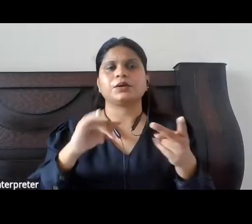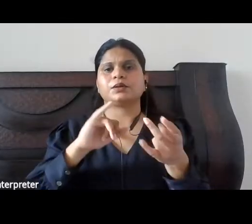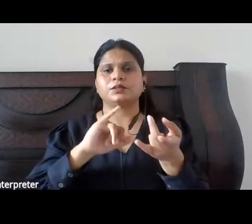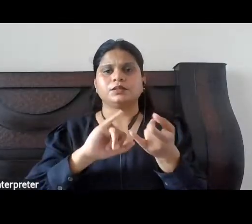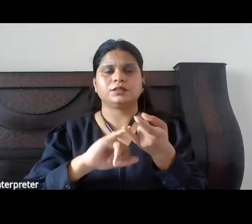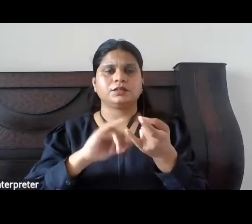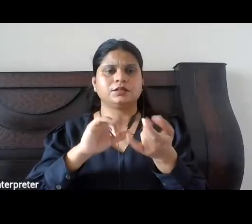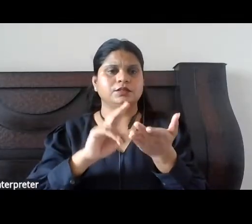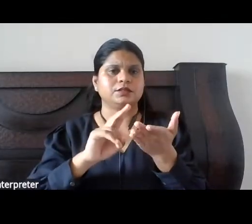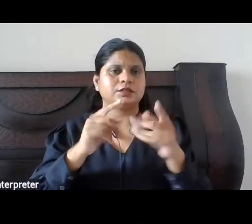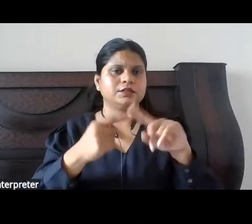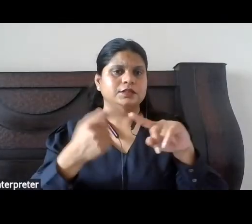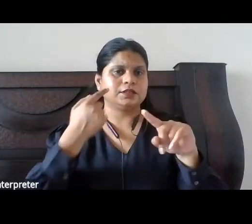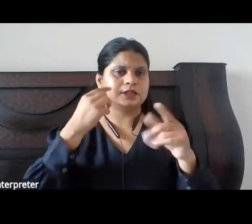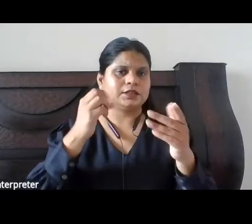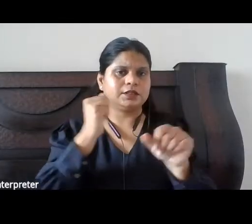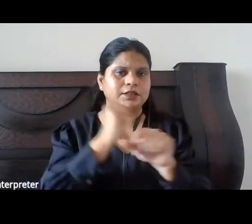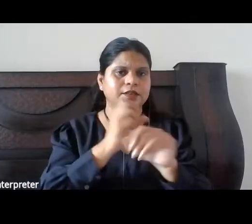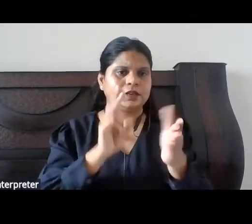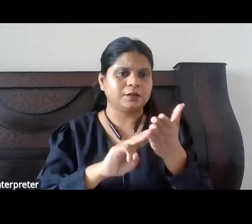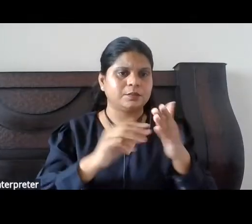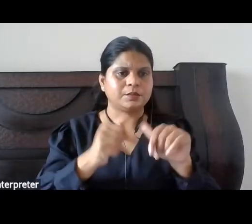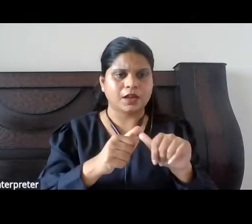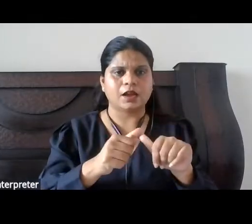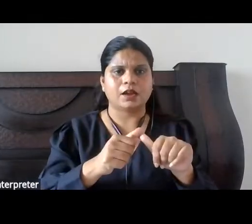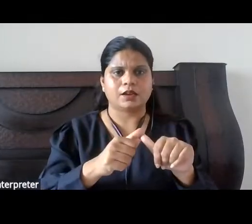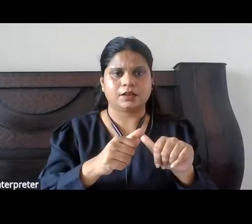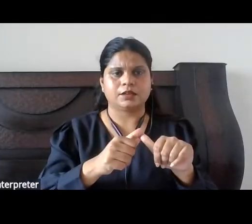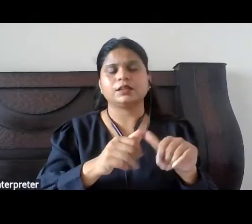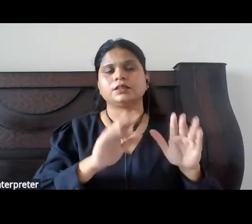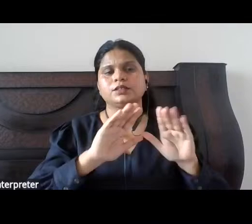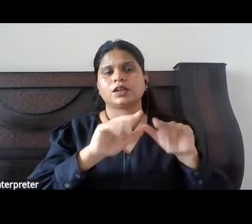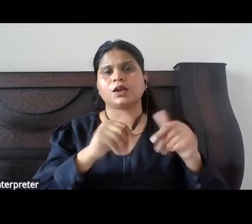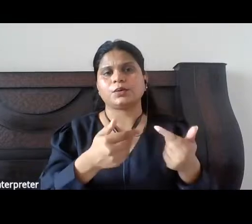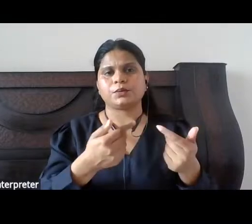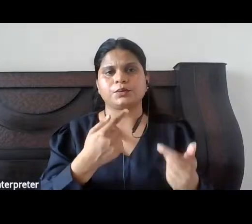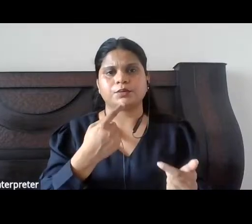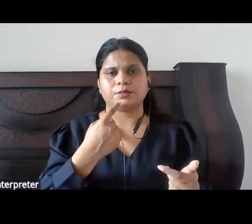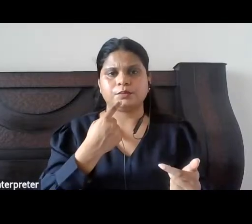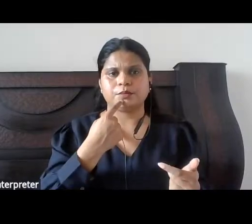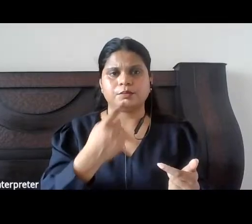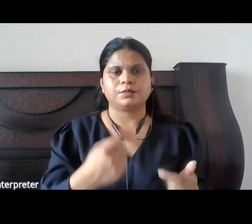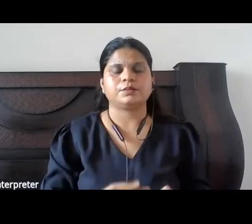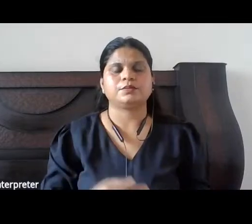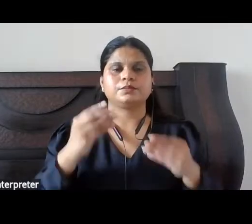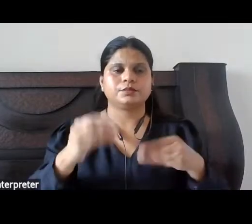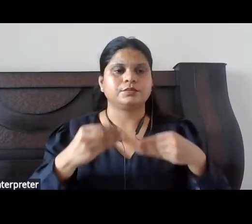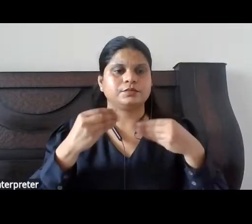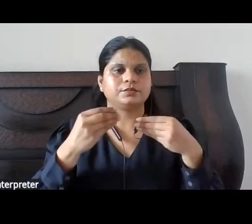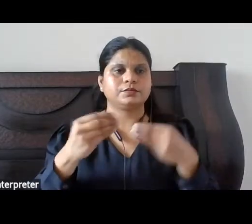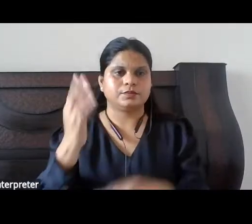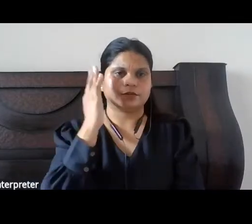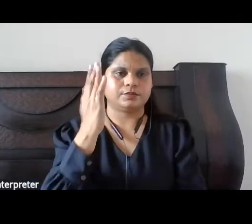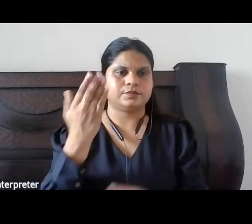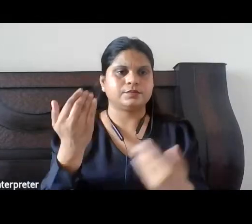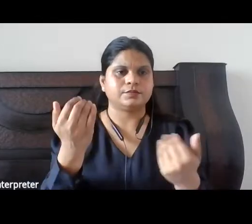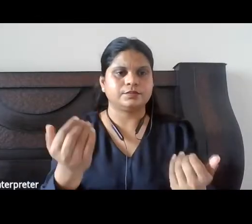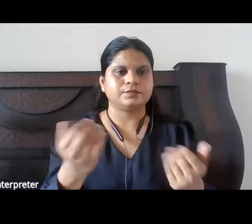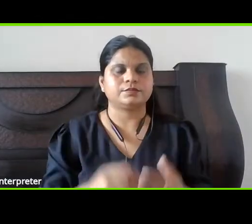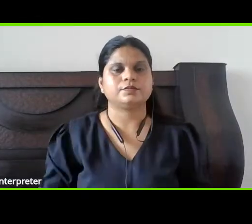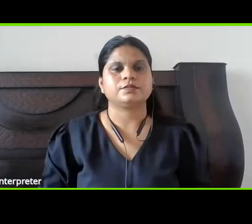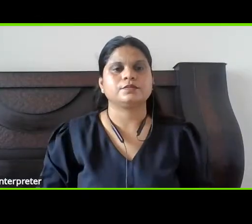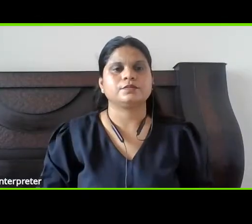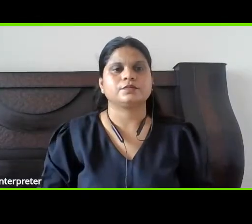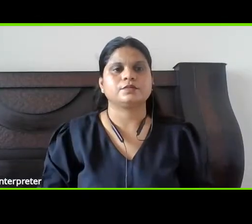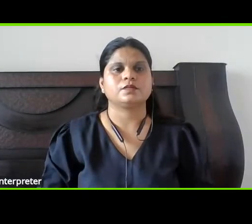listen from you, and then we would keep the floor open. Yeah, over to you. Thank you so much. So before I